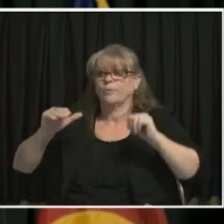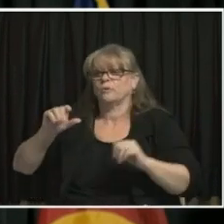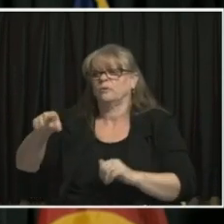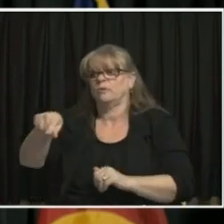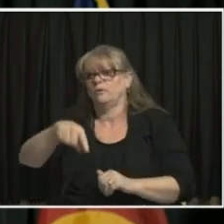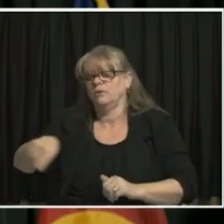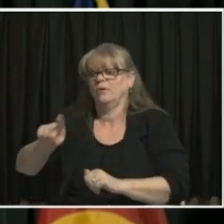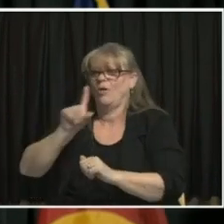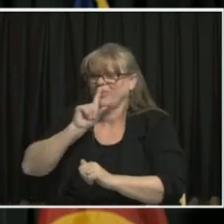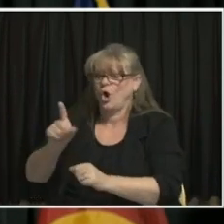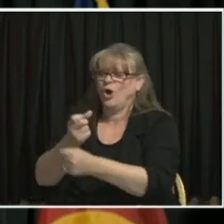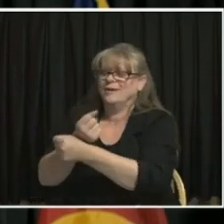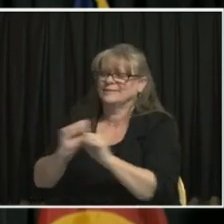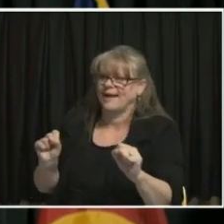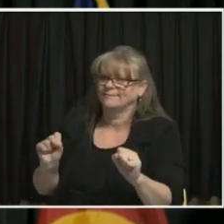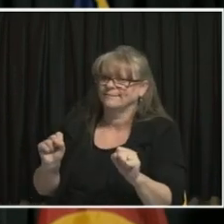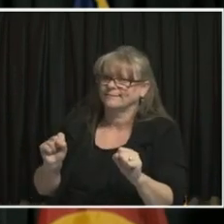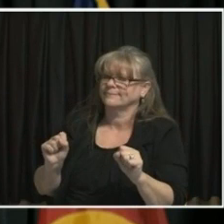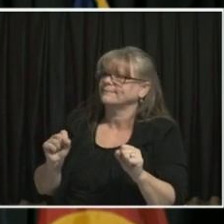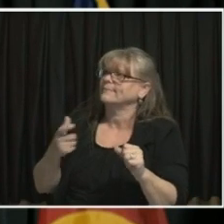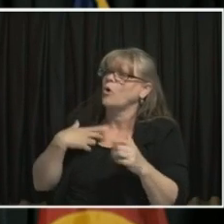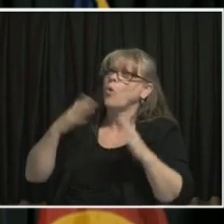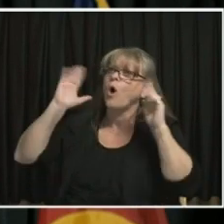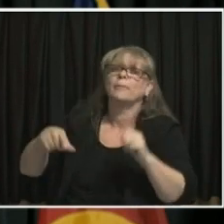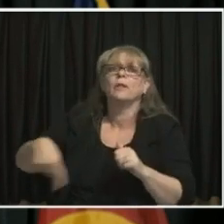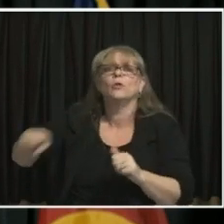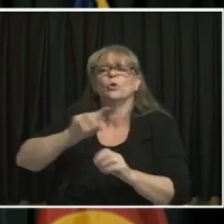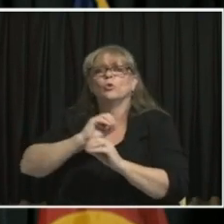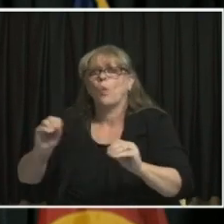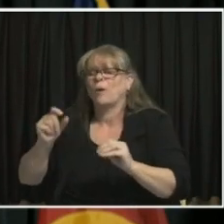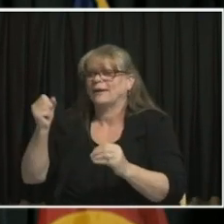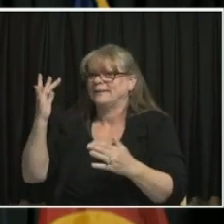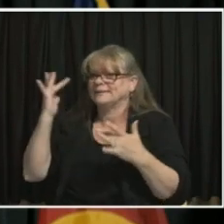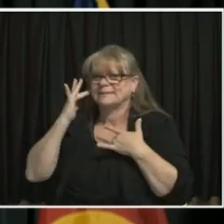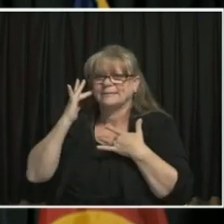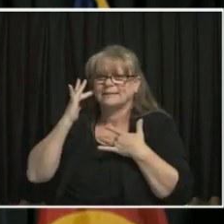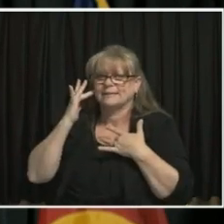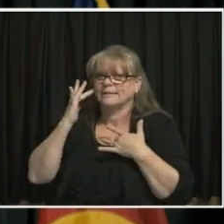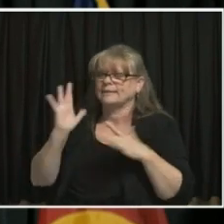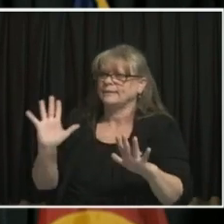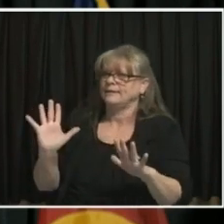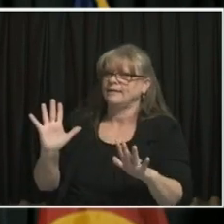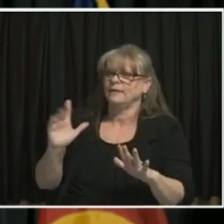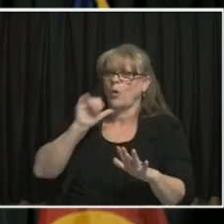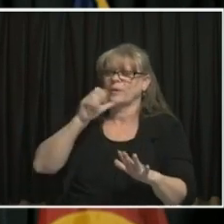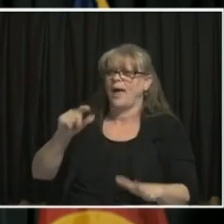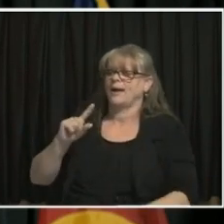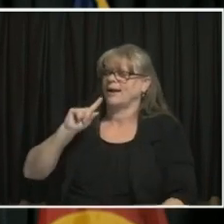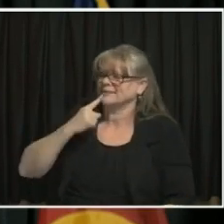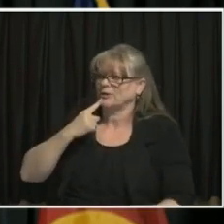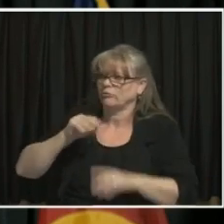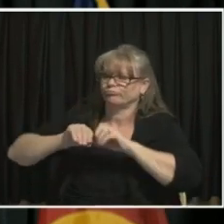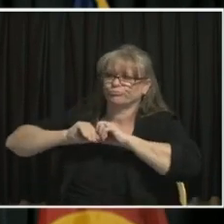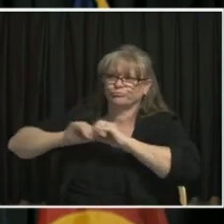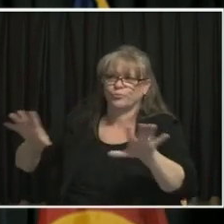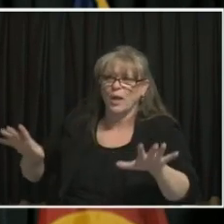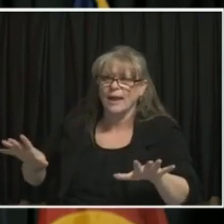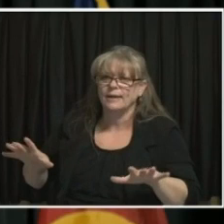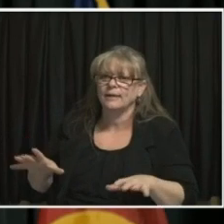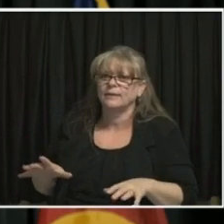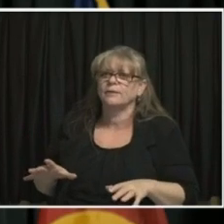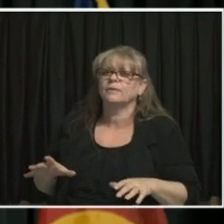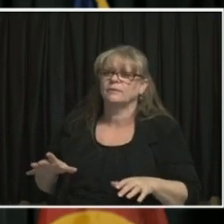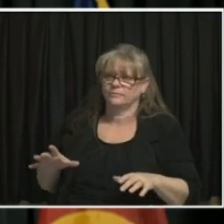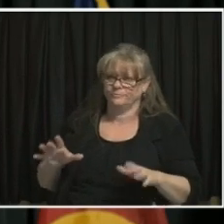and I continue to hope that there aren't additional cases that were spread through that irresponsible behavior, even though it would be a